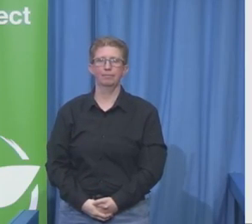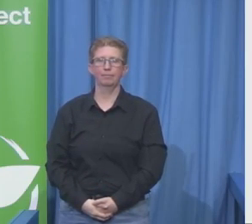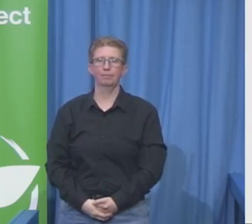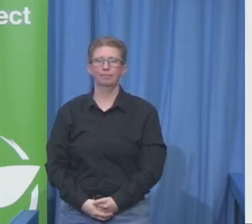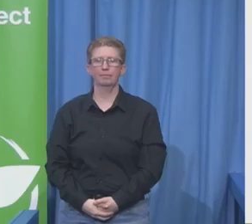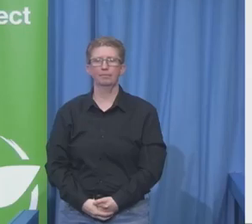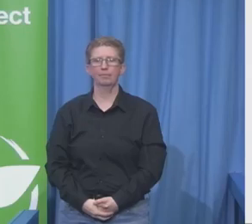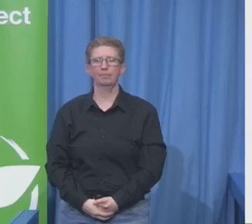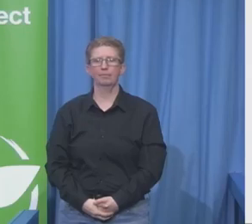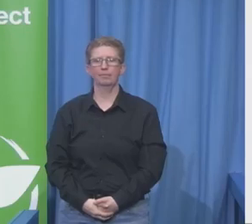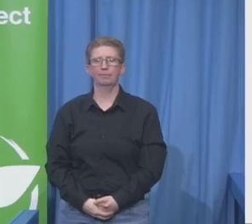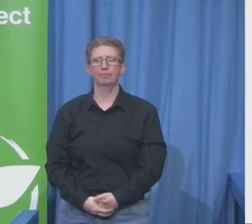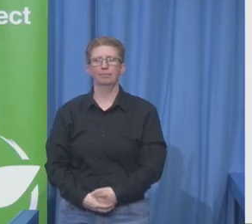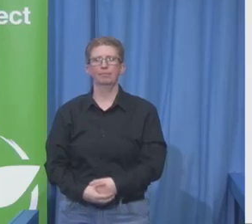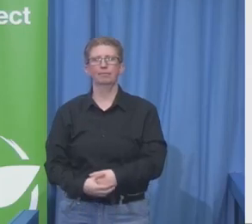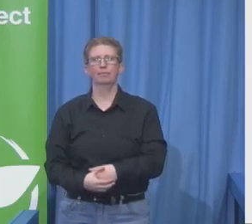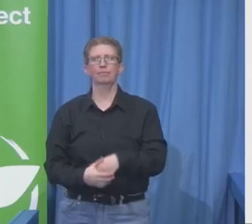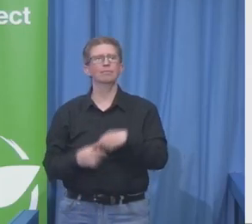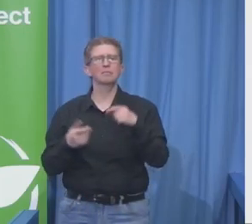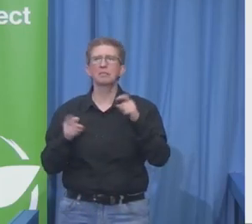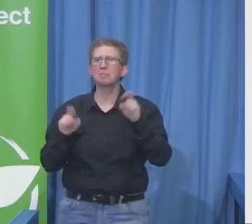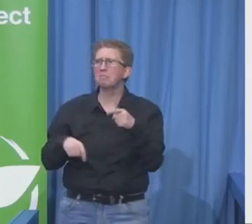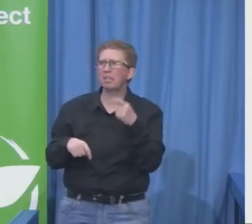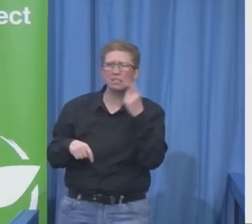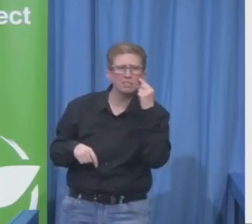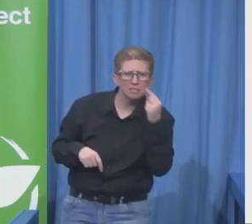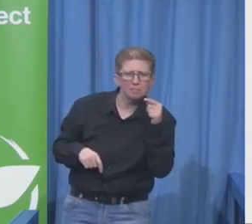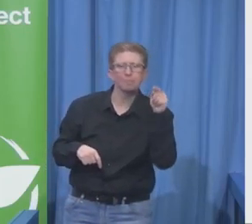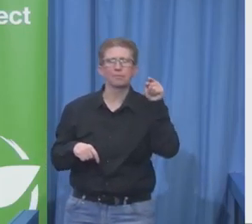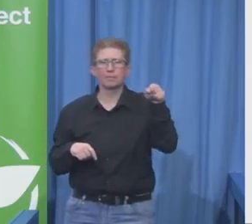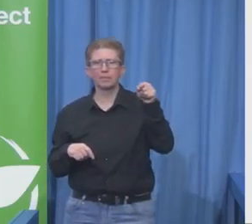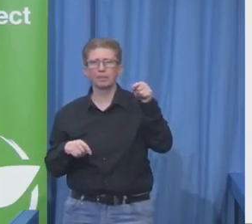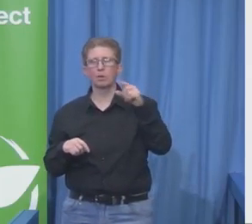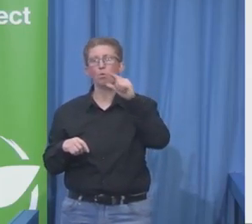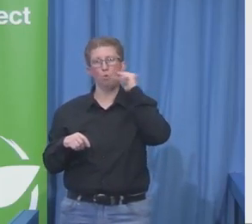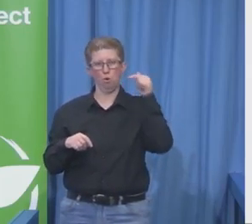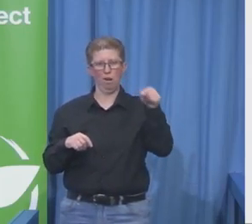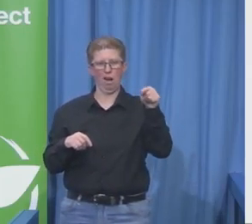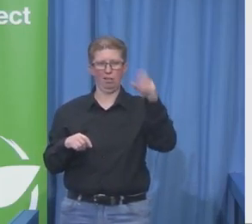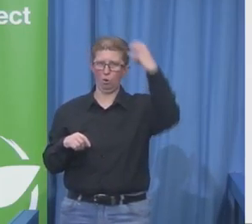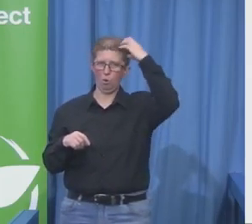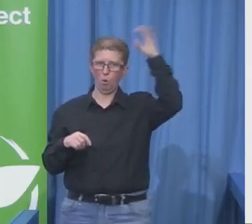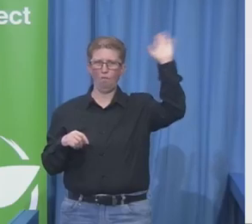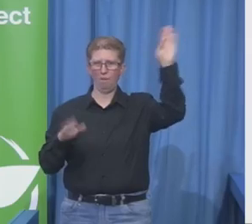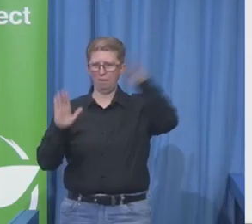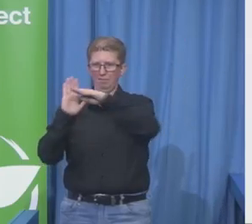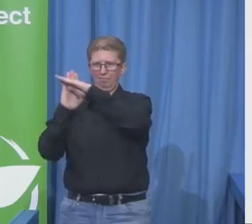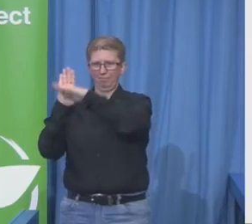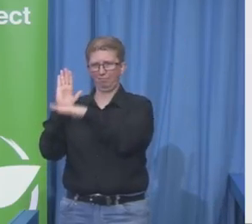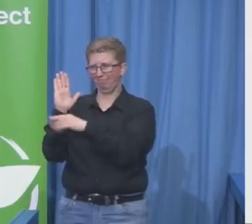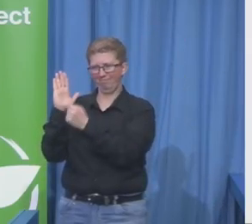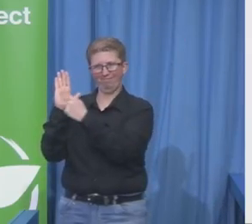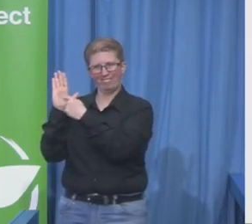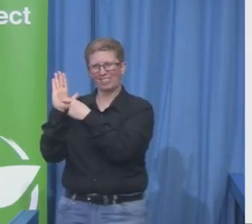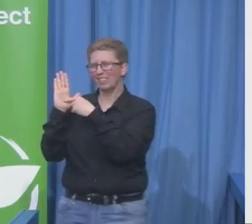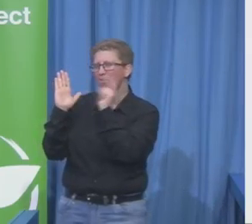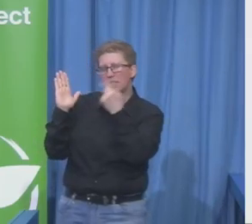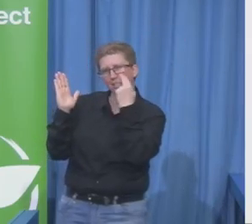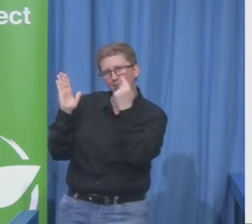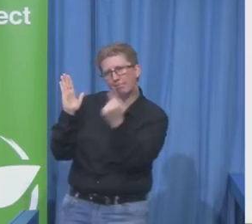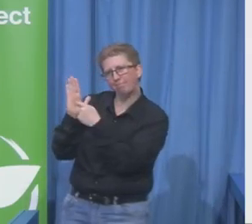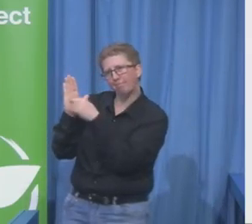name Ability Seeks refers to our motto, focus on the ability, not on the disability, and the number, the six,